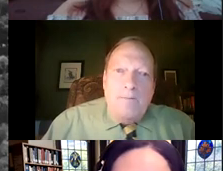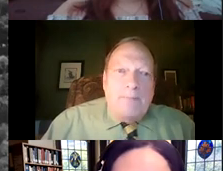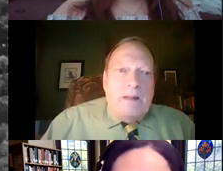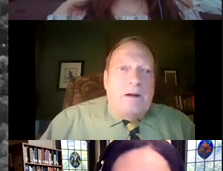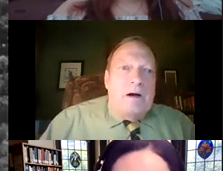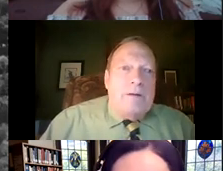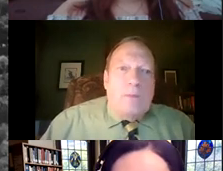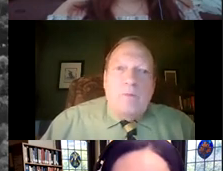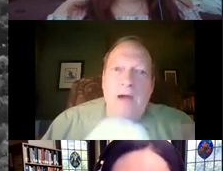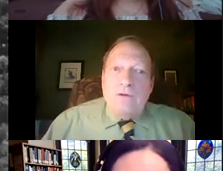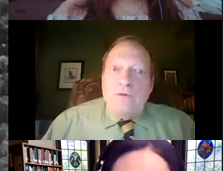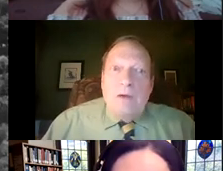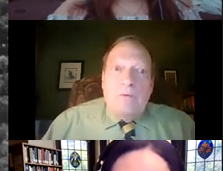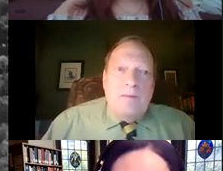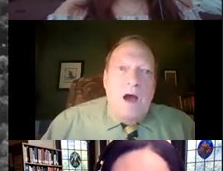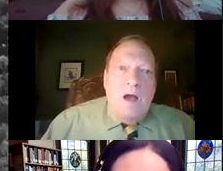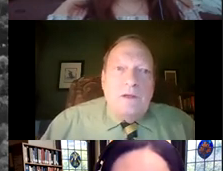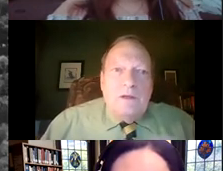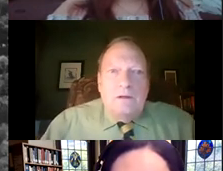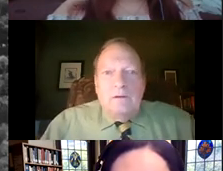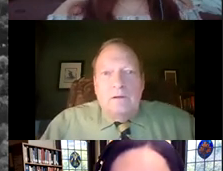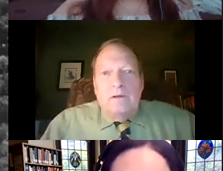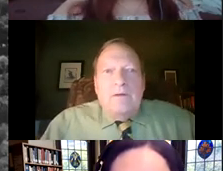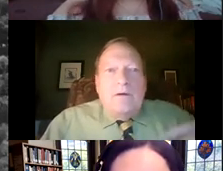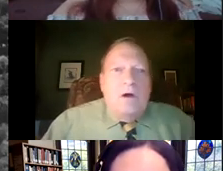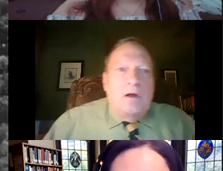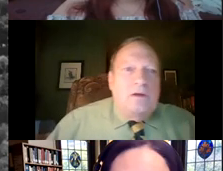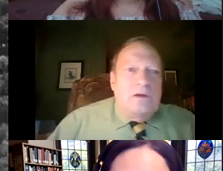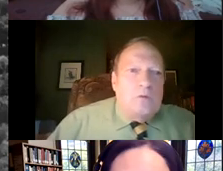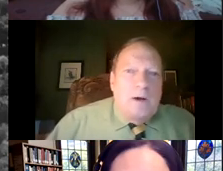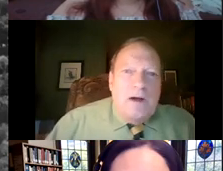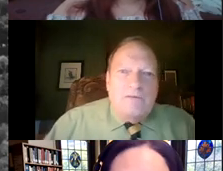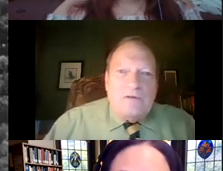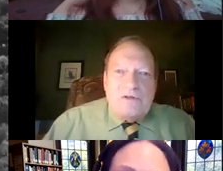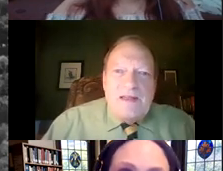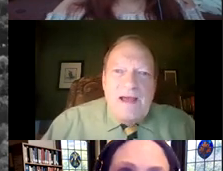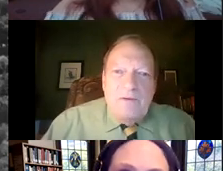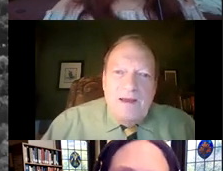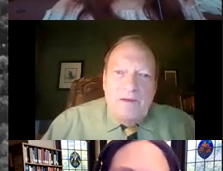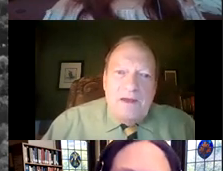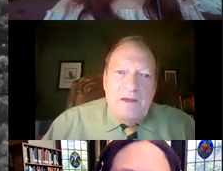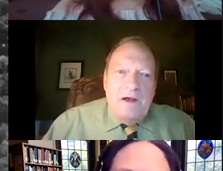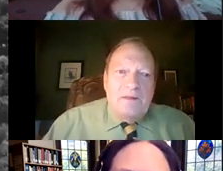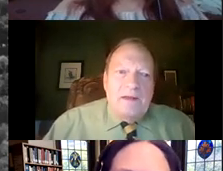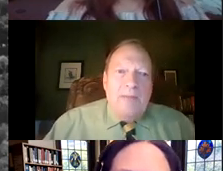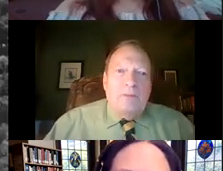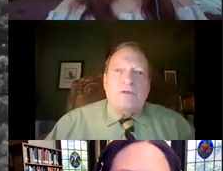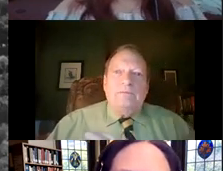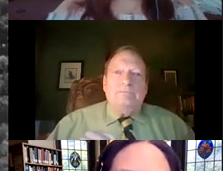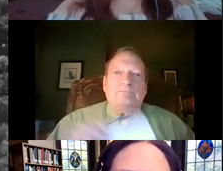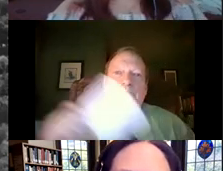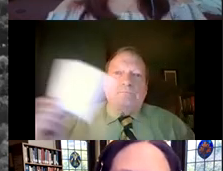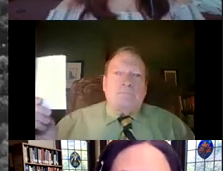Hall with houses right behind it. And into what obviously is now the